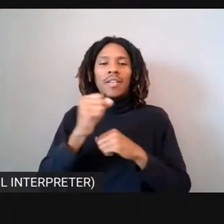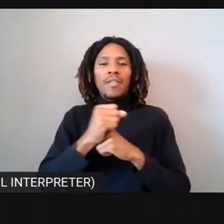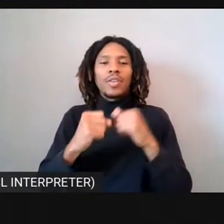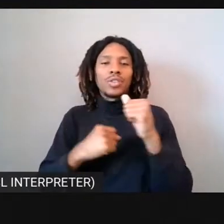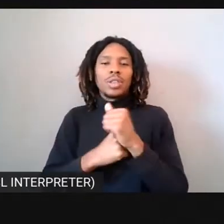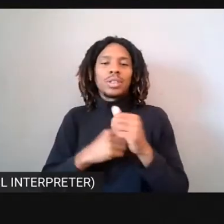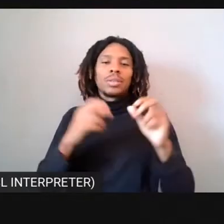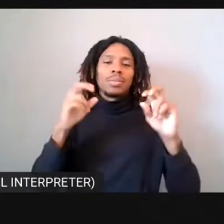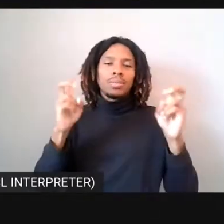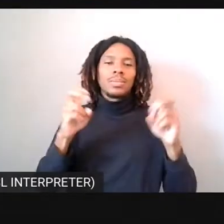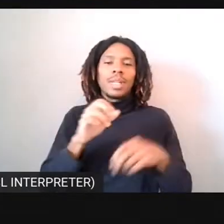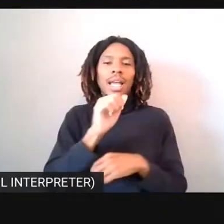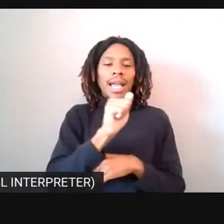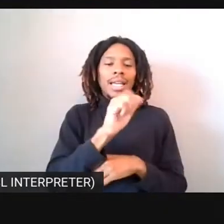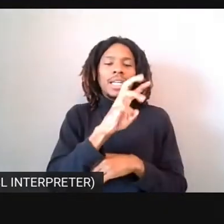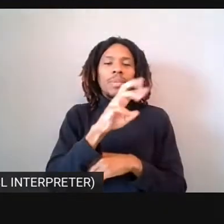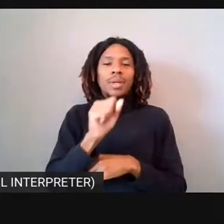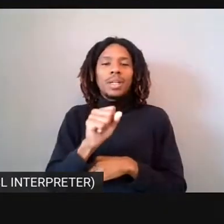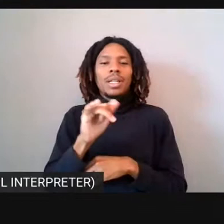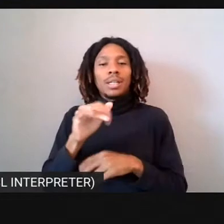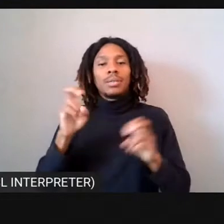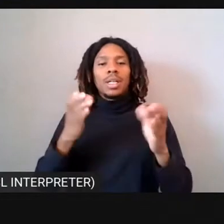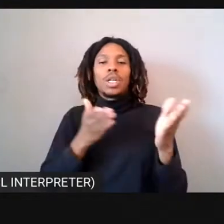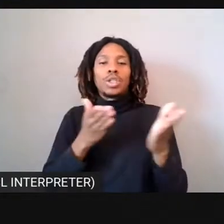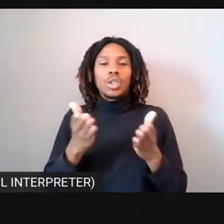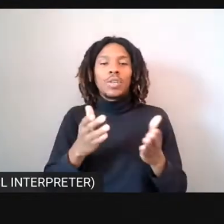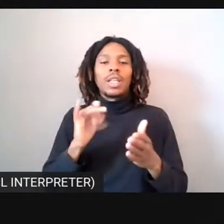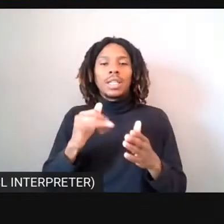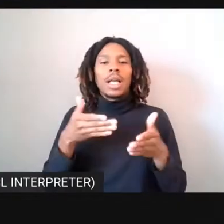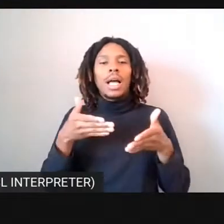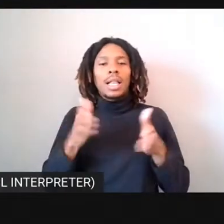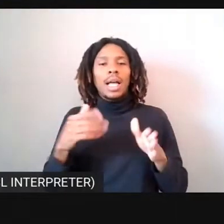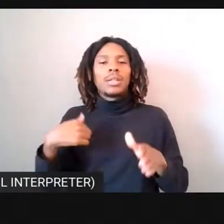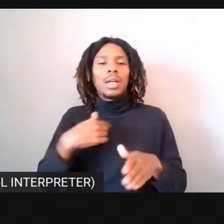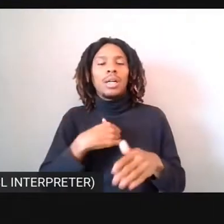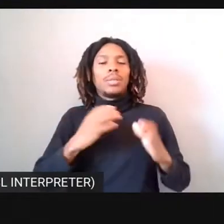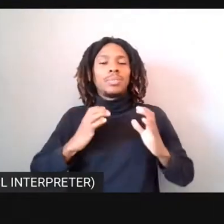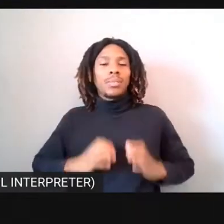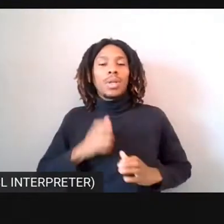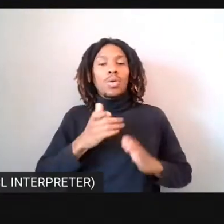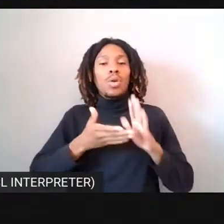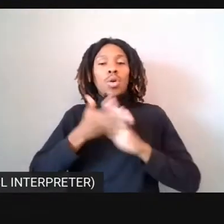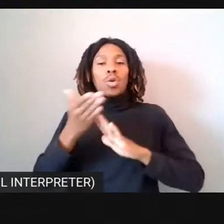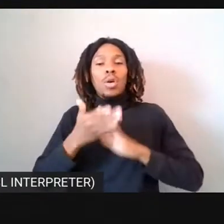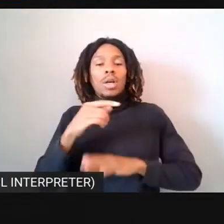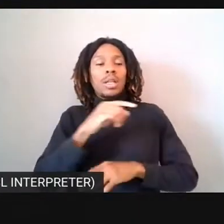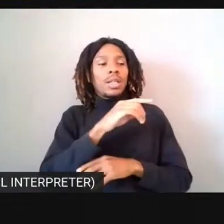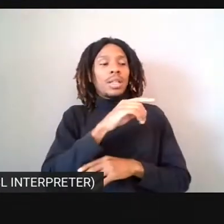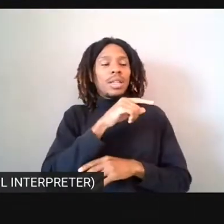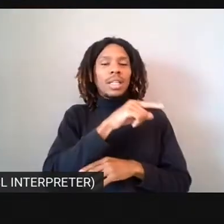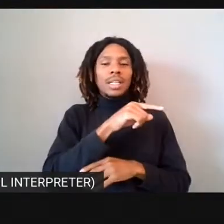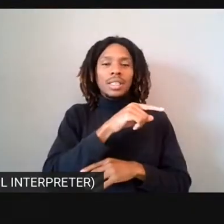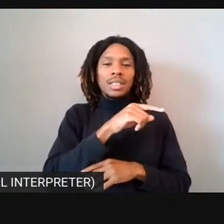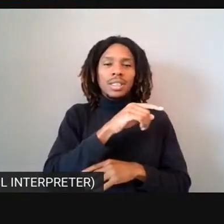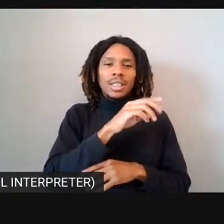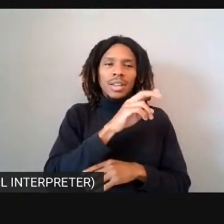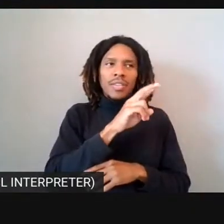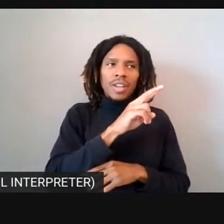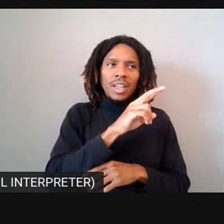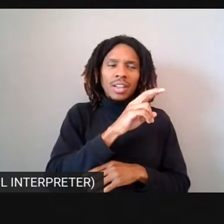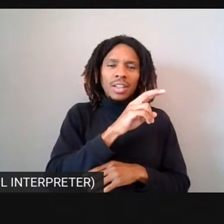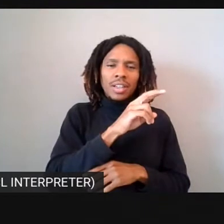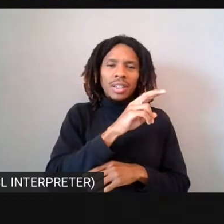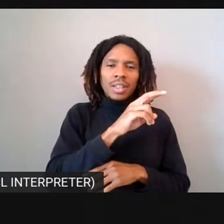AWS. So it is actually a service that allows our customers who run vSphere on premises today to run